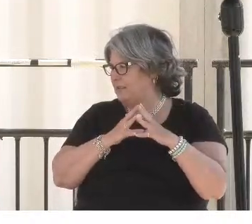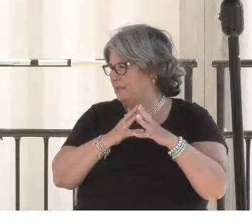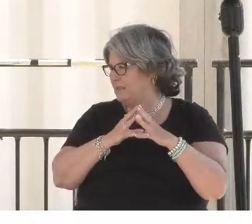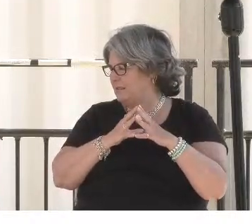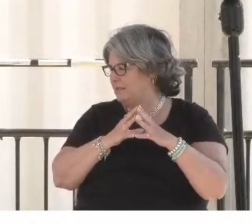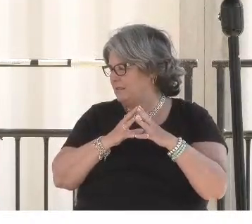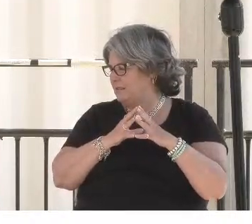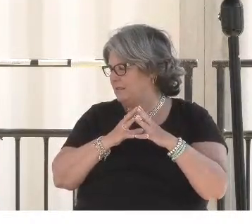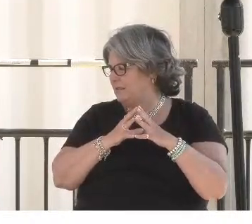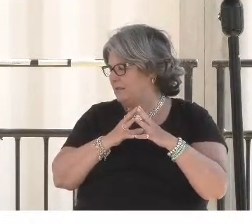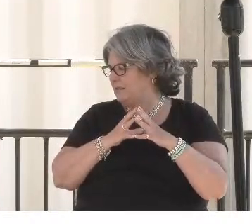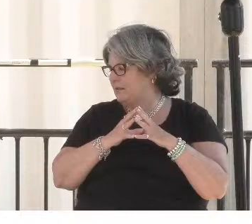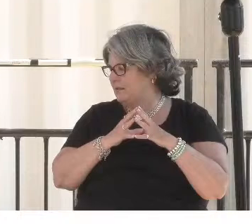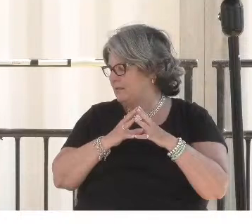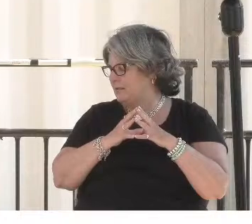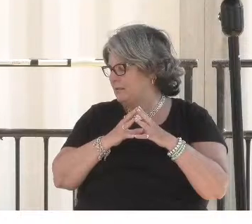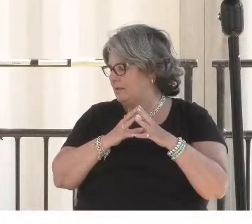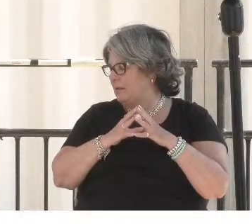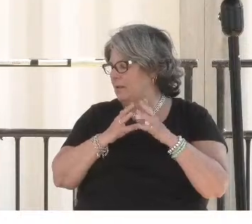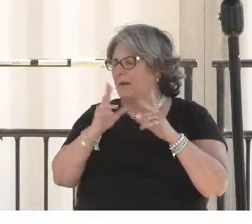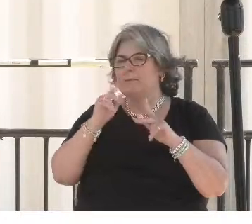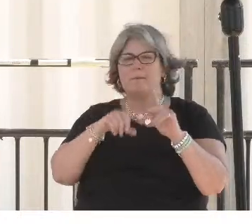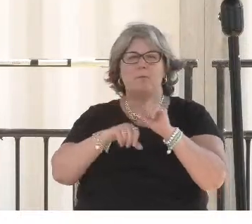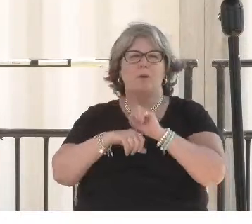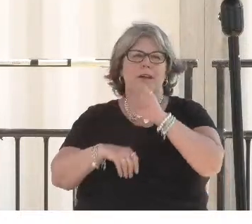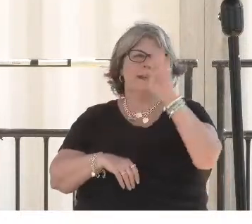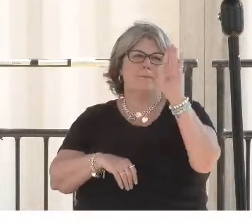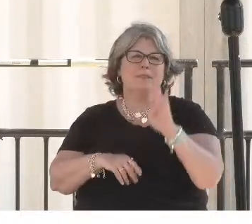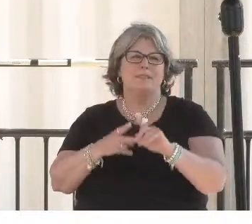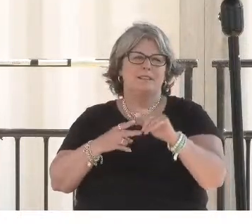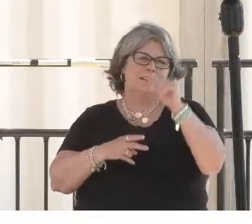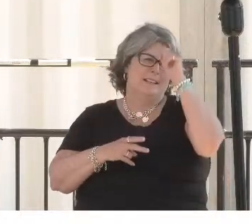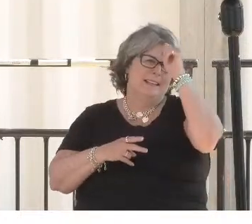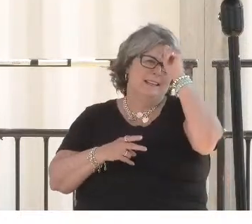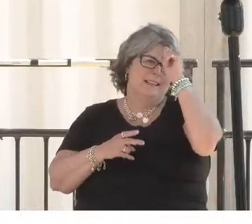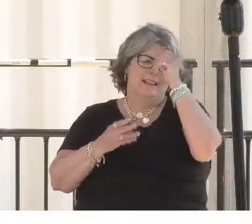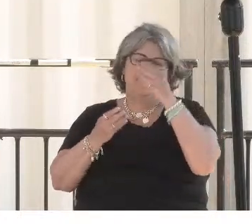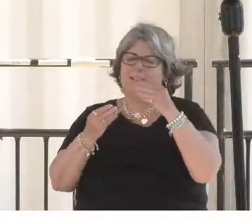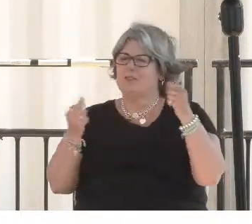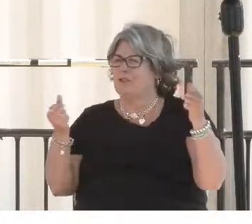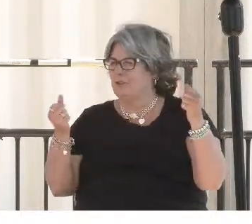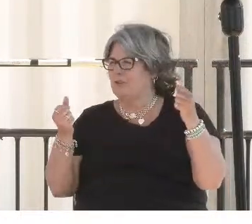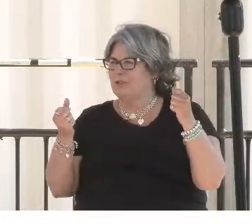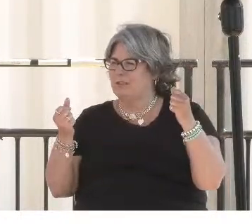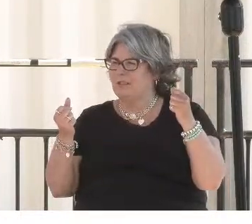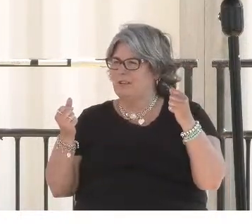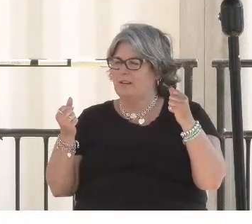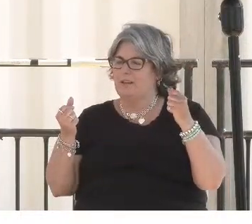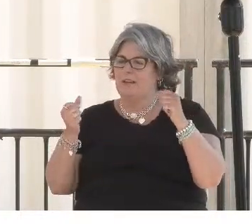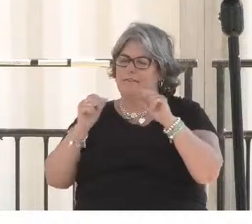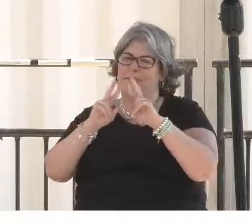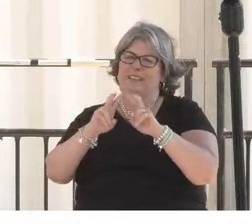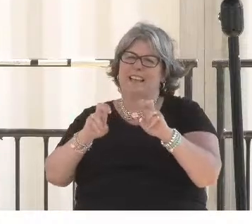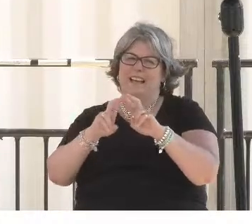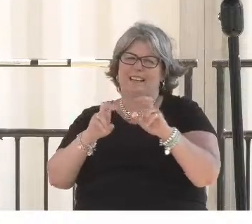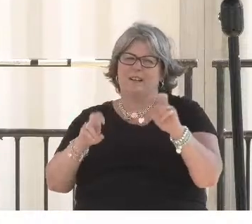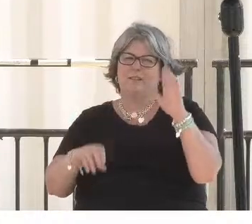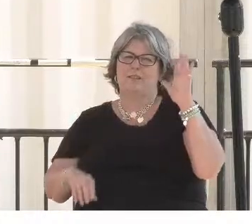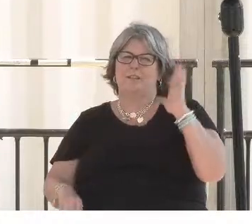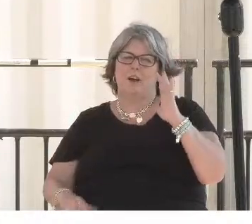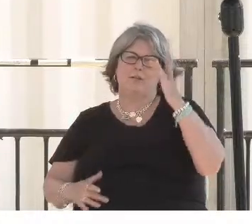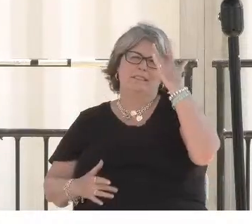that now are working in Brazil and India in solutions to diagnose leprosy. Leprosy is one of the